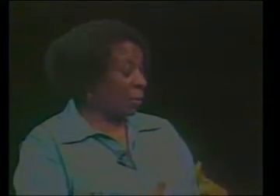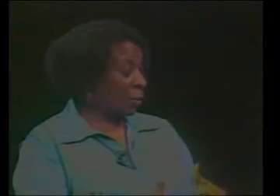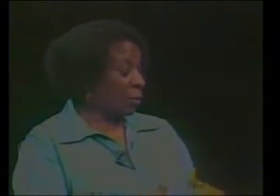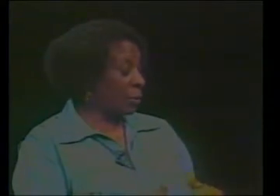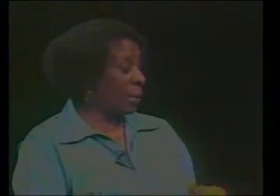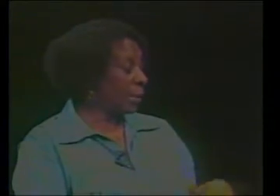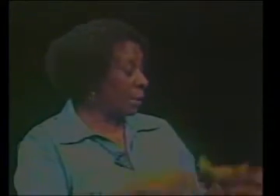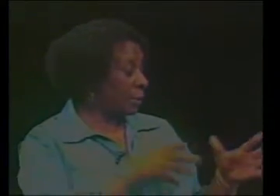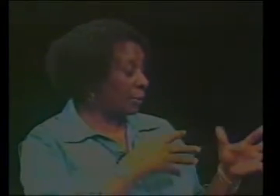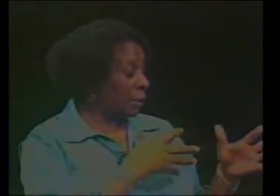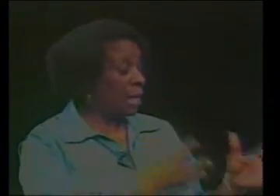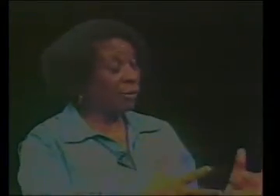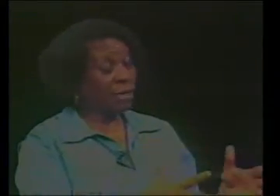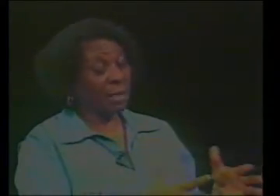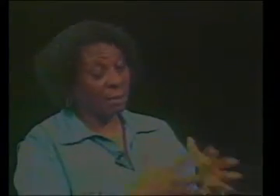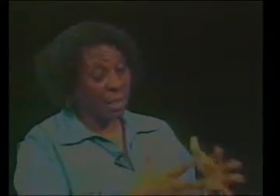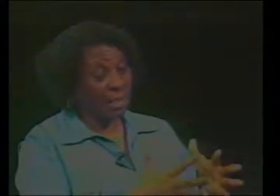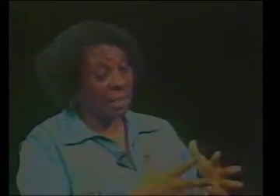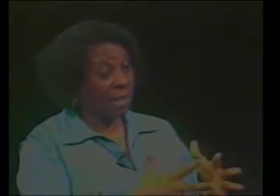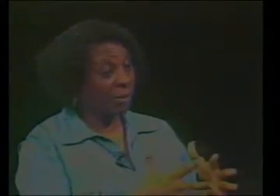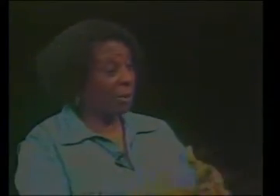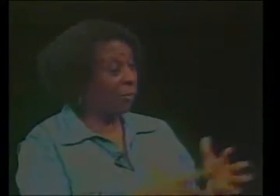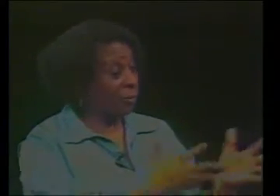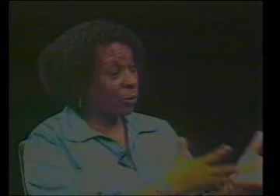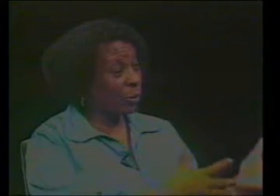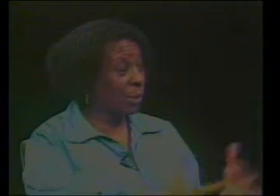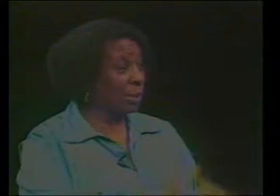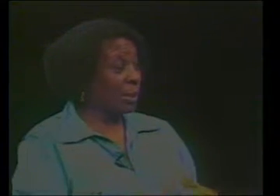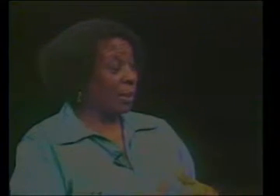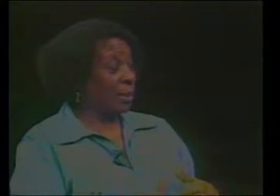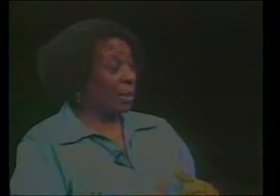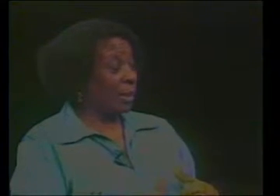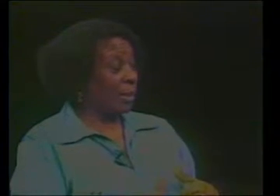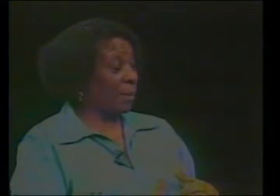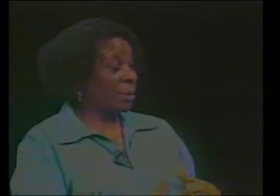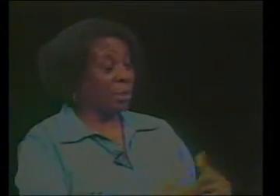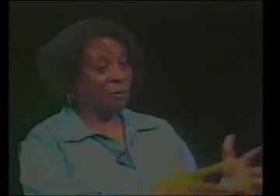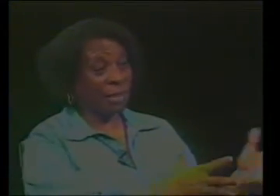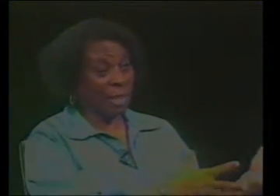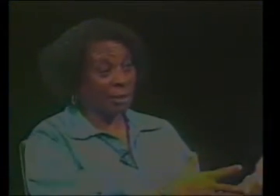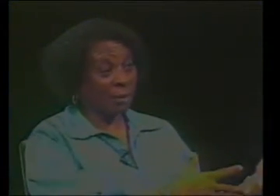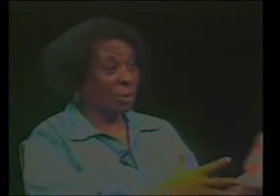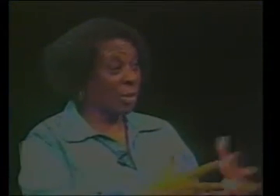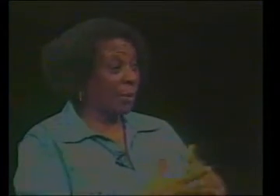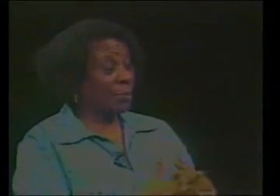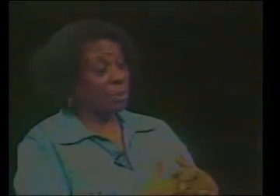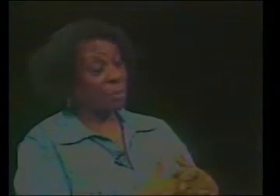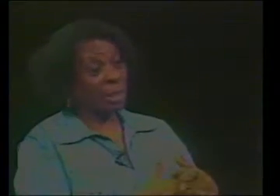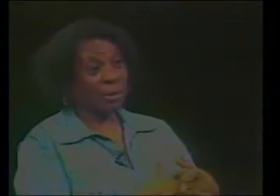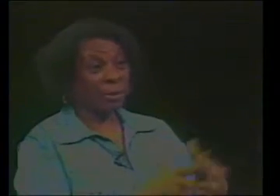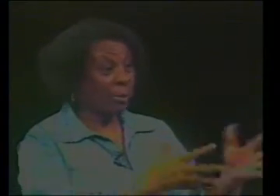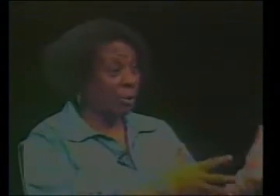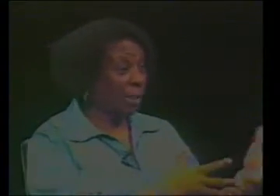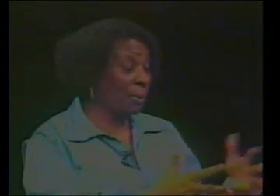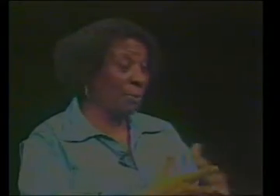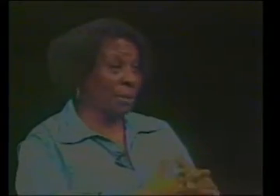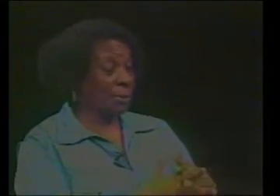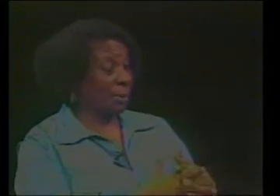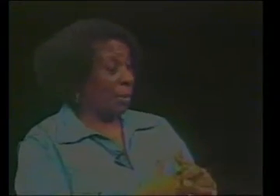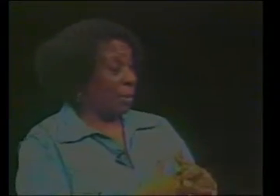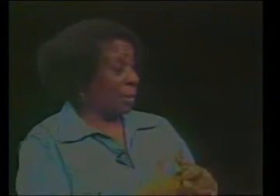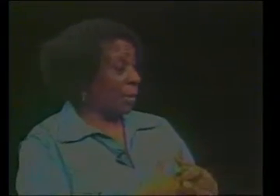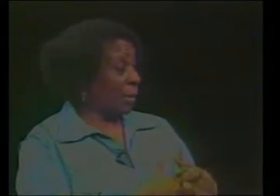that goes into the athlete and making the athlete before you can achieve that World Championship medal or Olympic